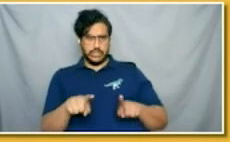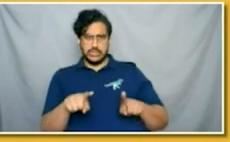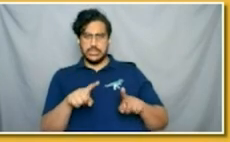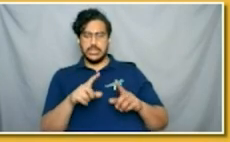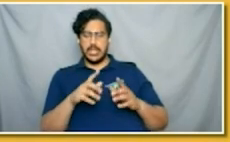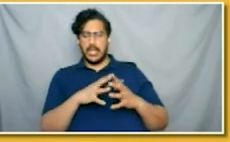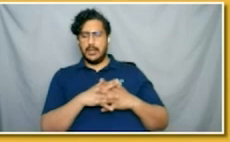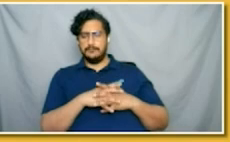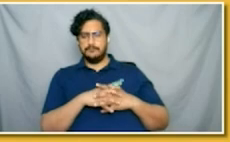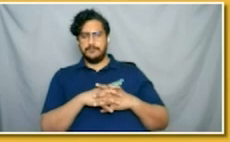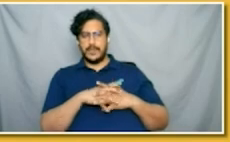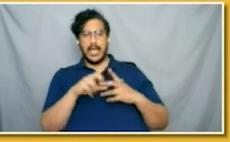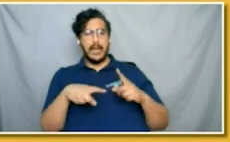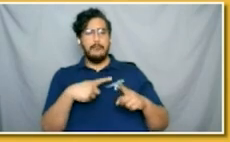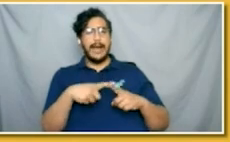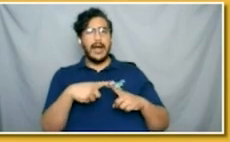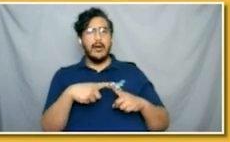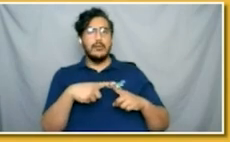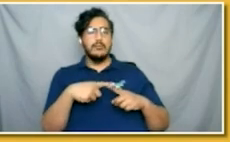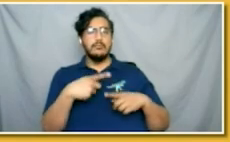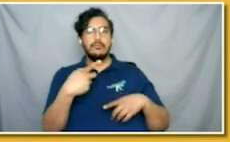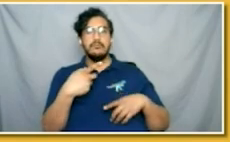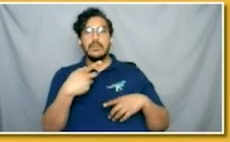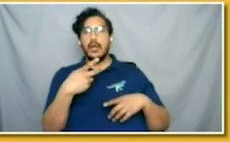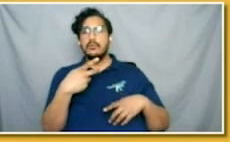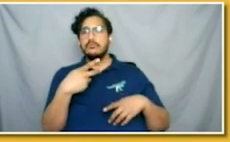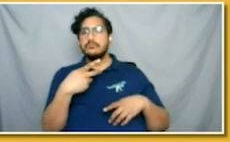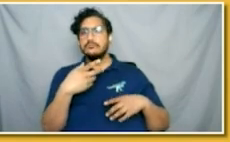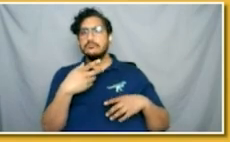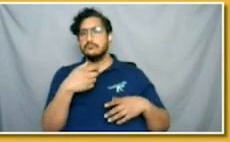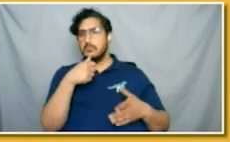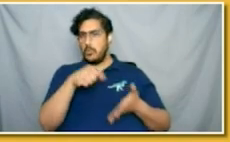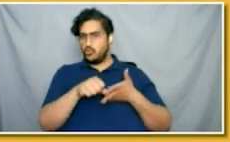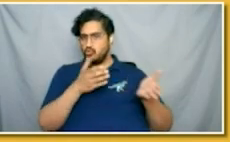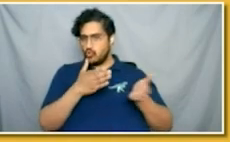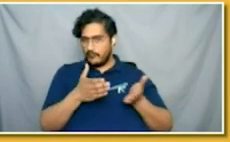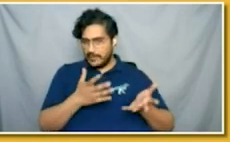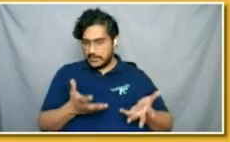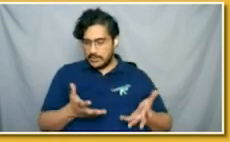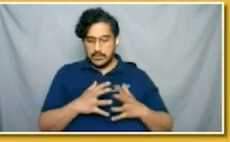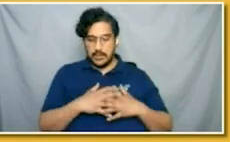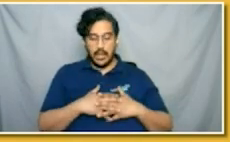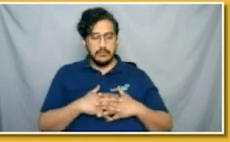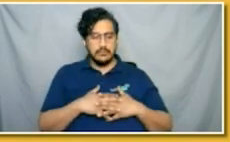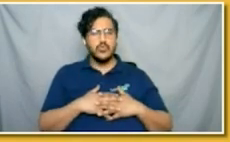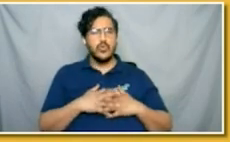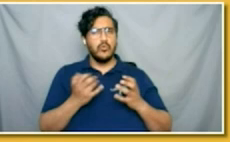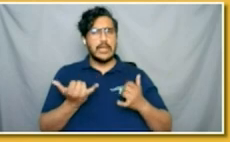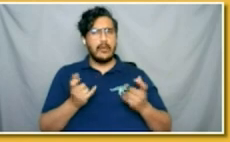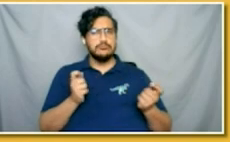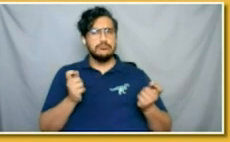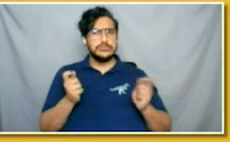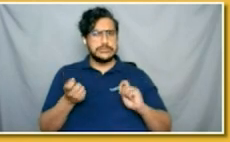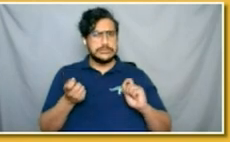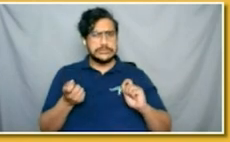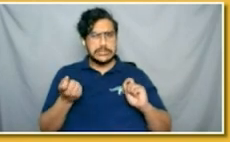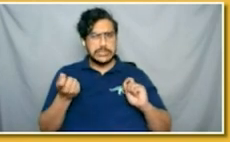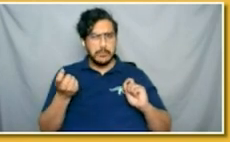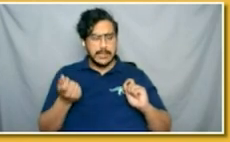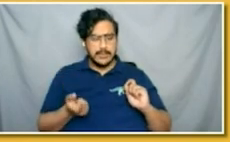about the Postal Service's Reform Act. So let me quickly just shift gears to just quickly mention this. So